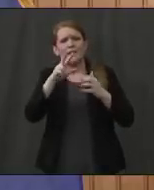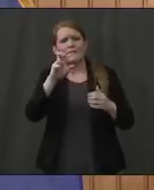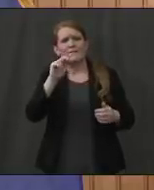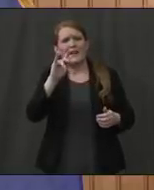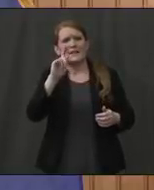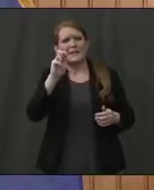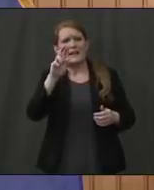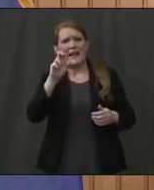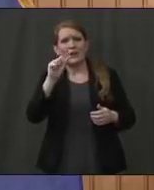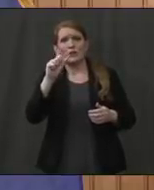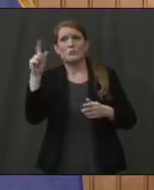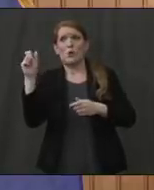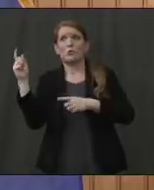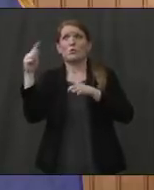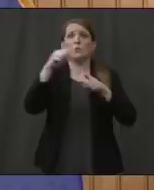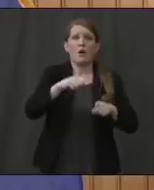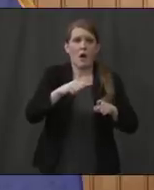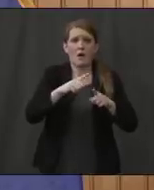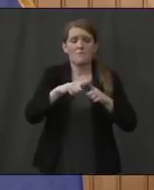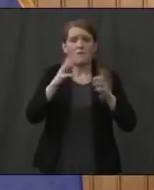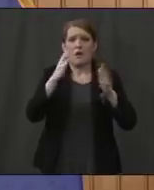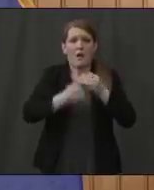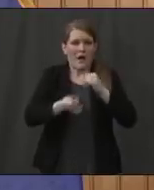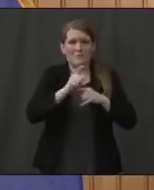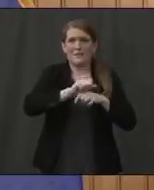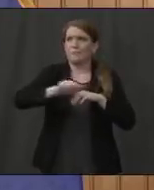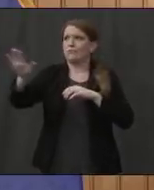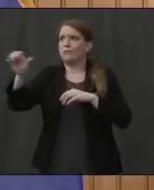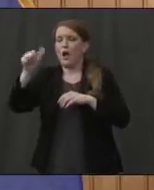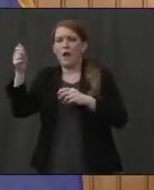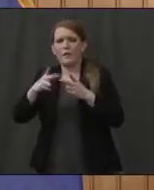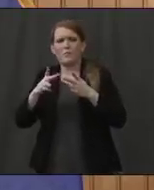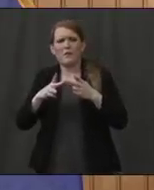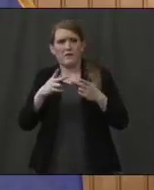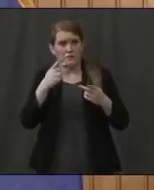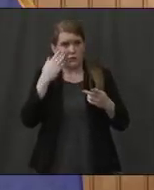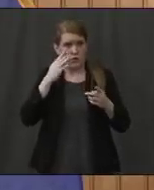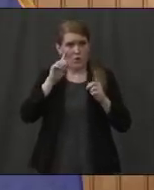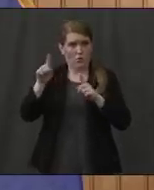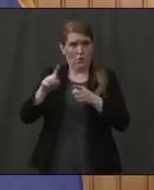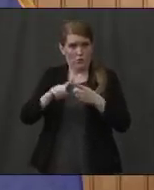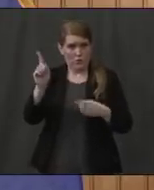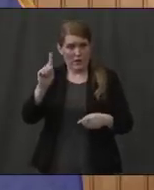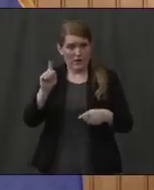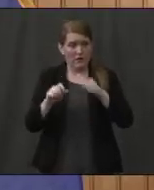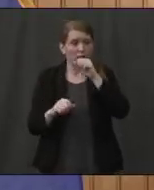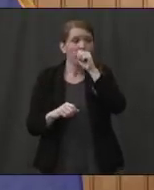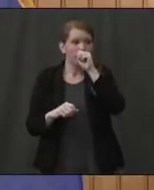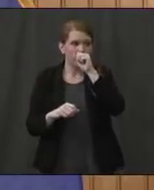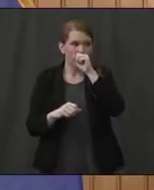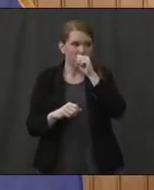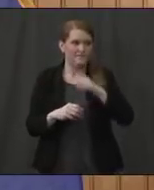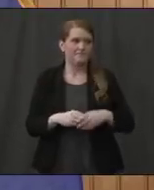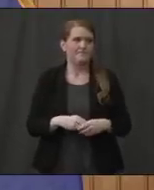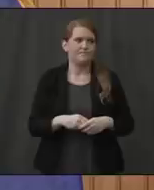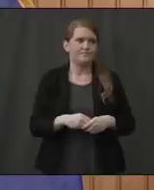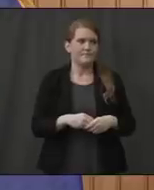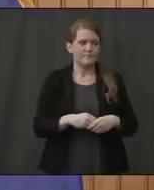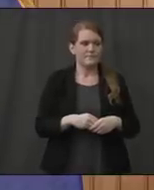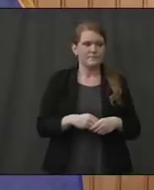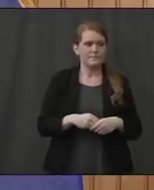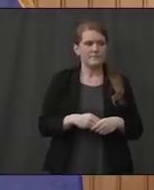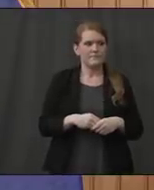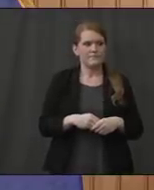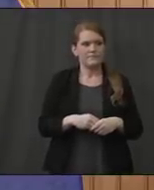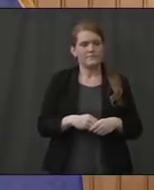I have no idea. I mean, they have their statistical analysis that shows